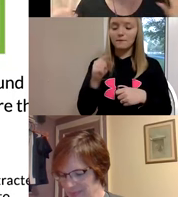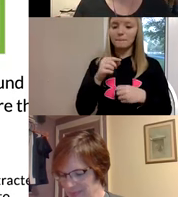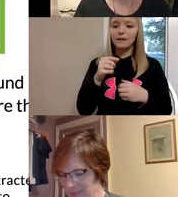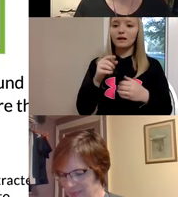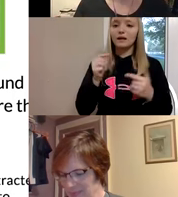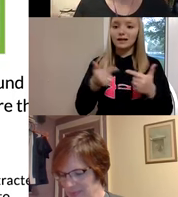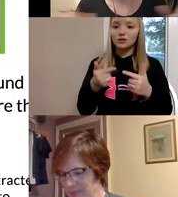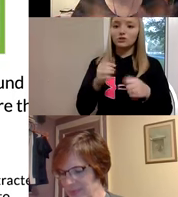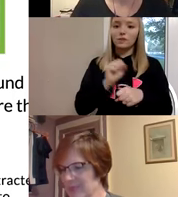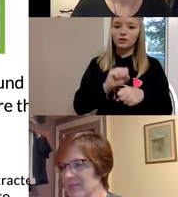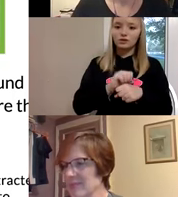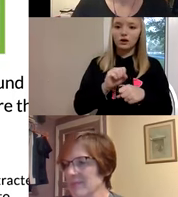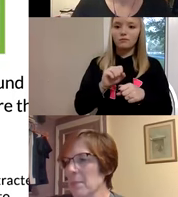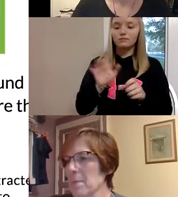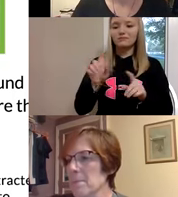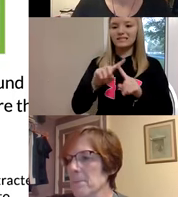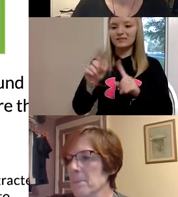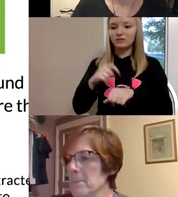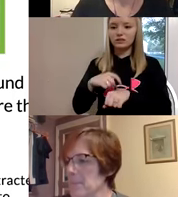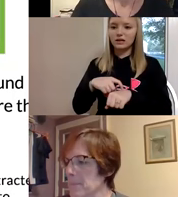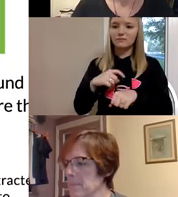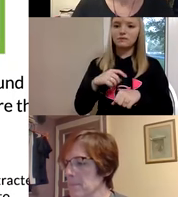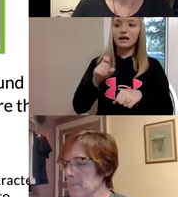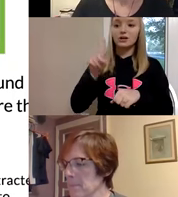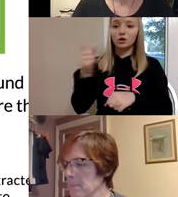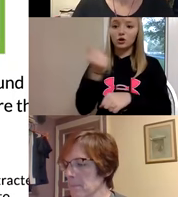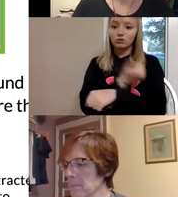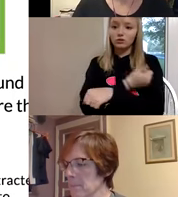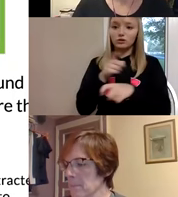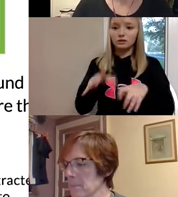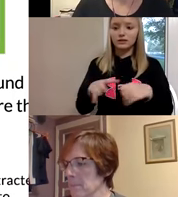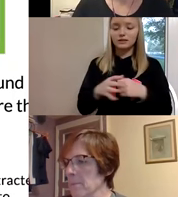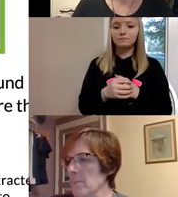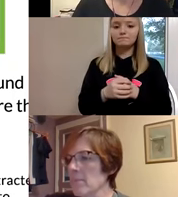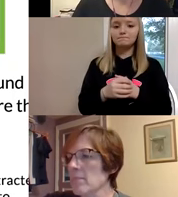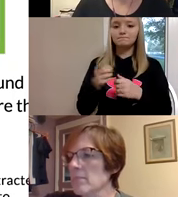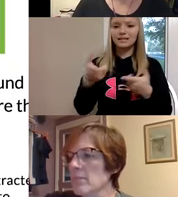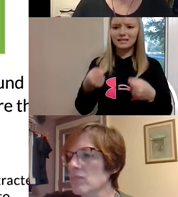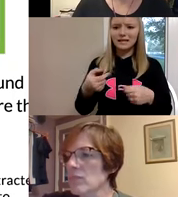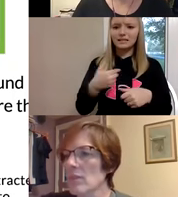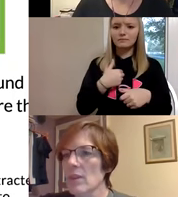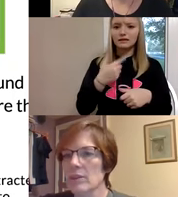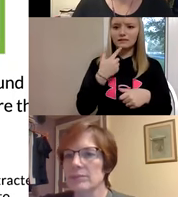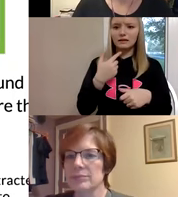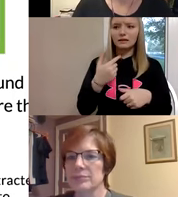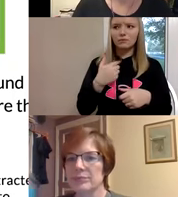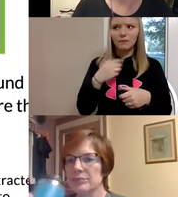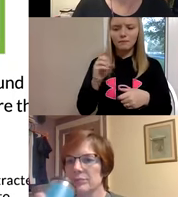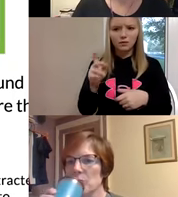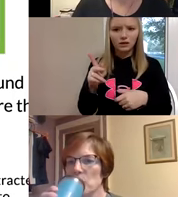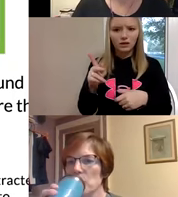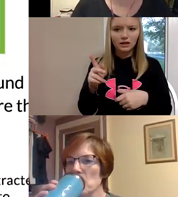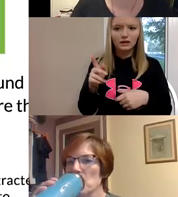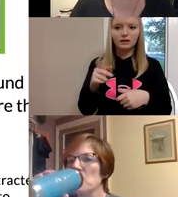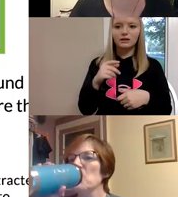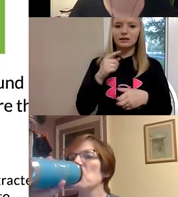totally separate times, but had to go for drug testing. And so they texted me and was like, am I going to be okay? And I'm like, you're using just nature's